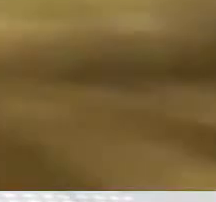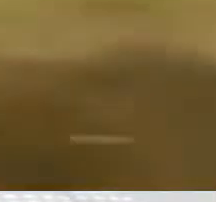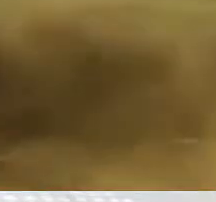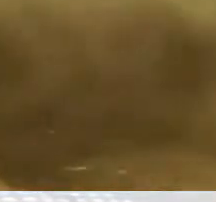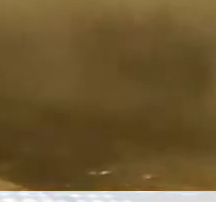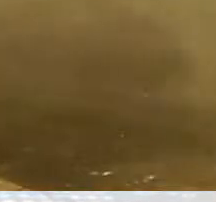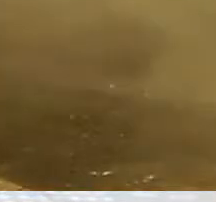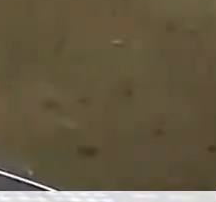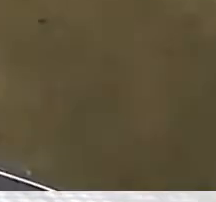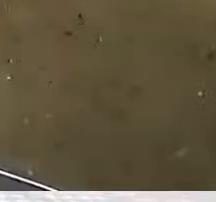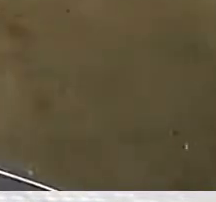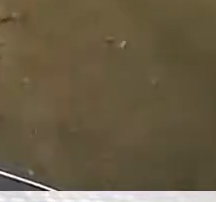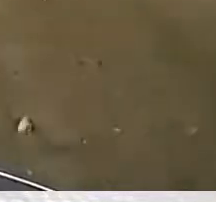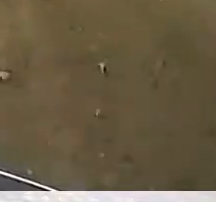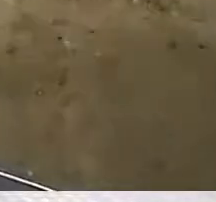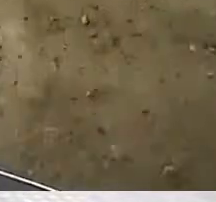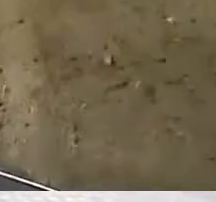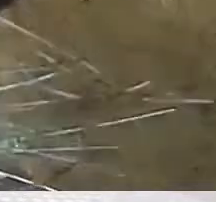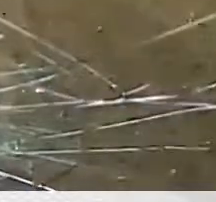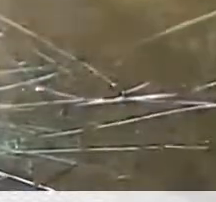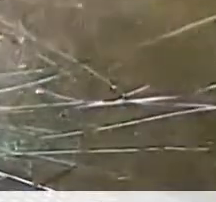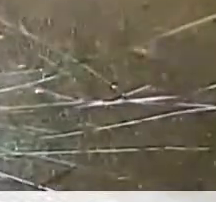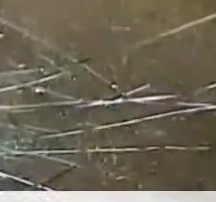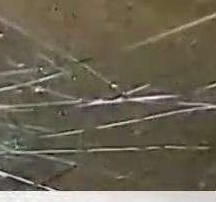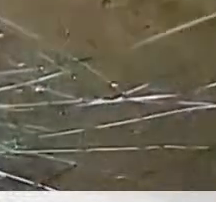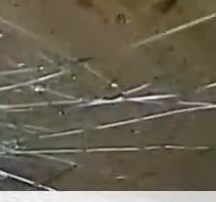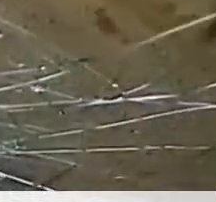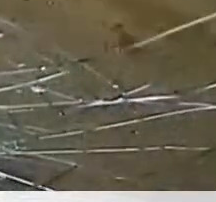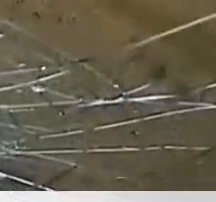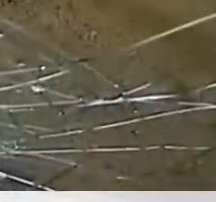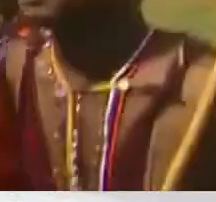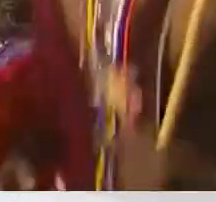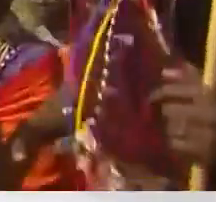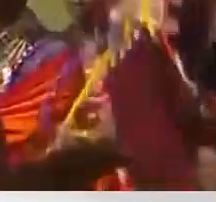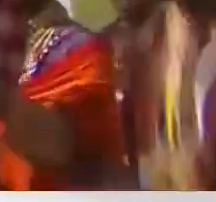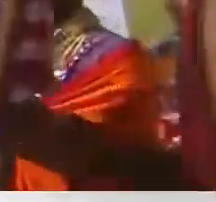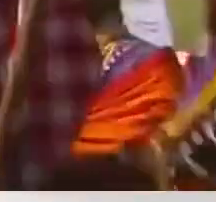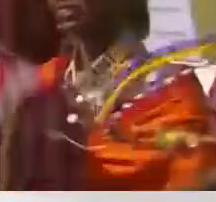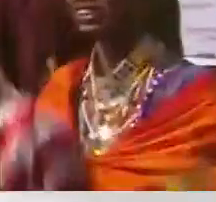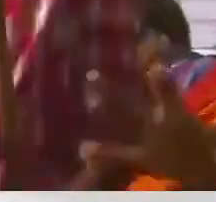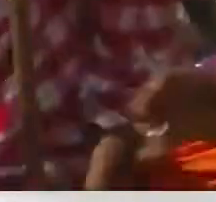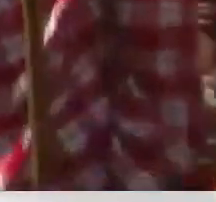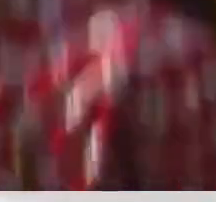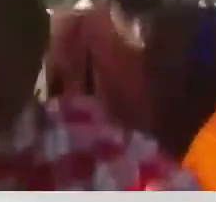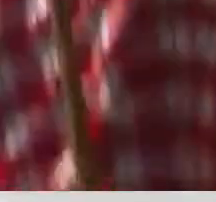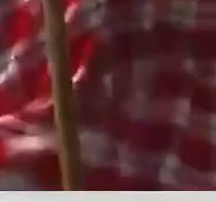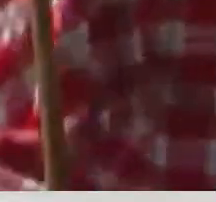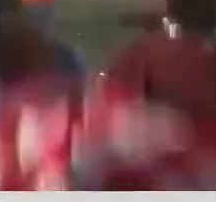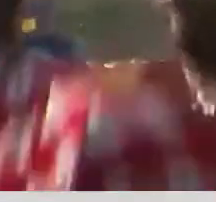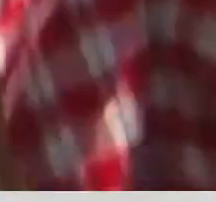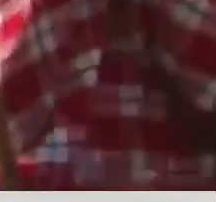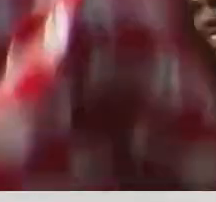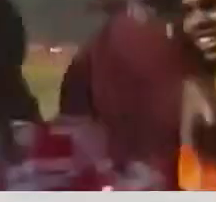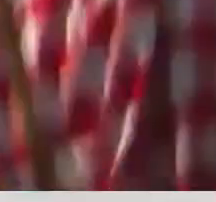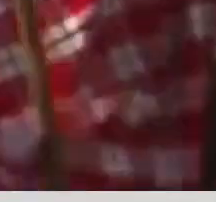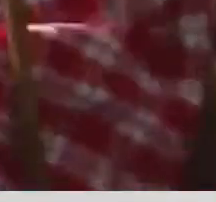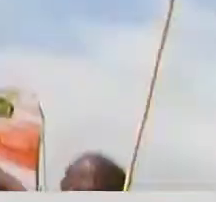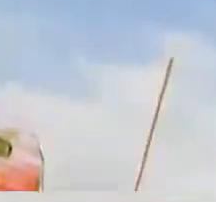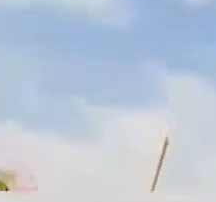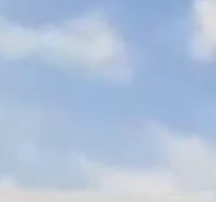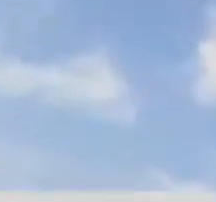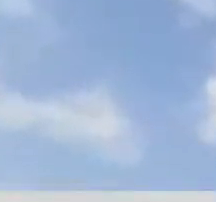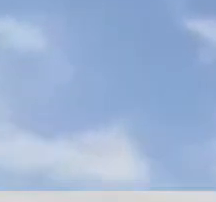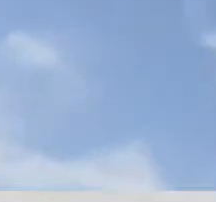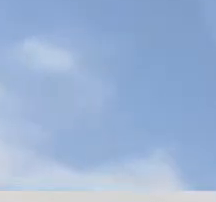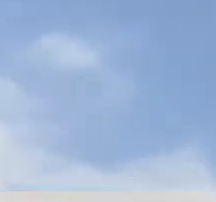fight for victory. Ogier surviving a smashed windscreen, to survive by 6.7 seconds in the closest ever